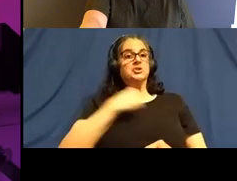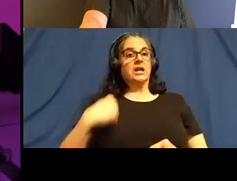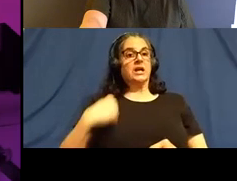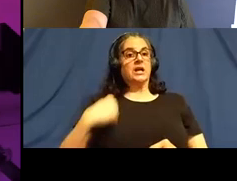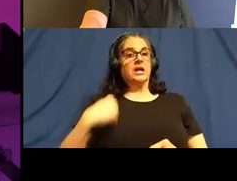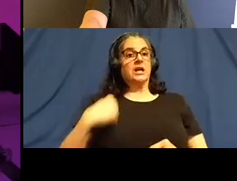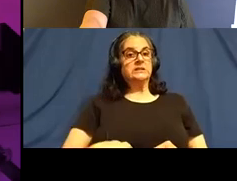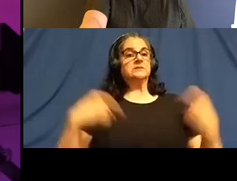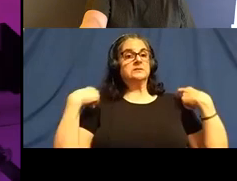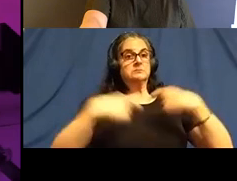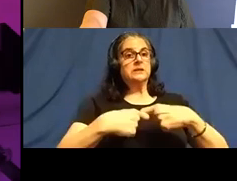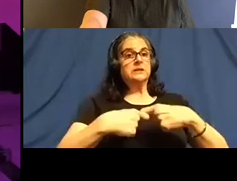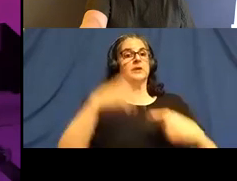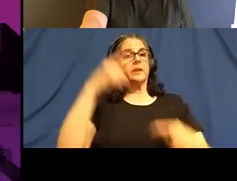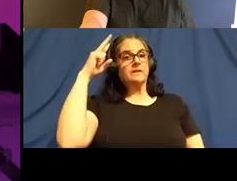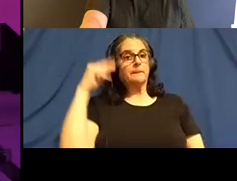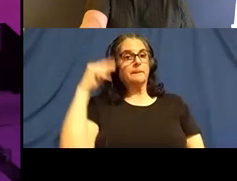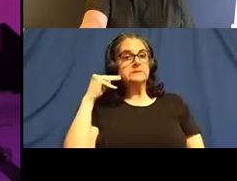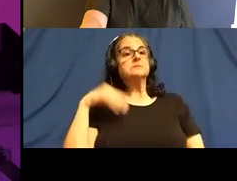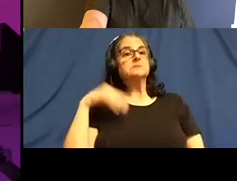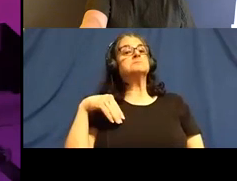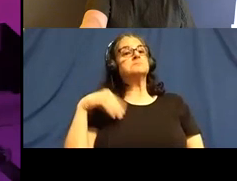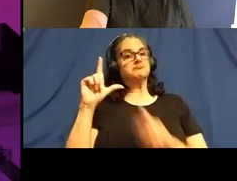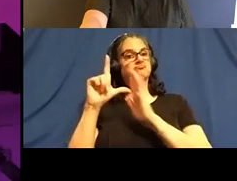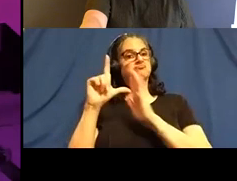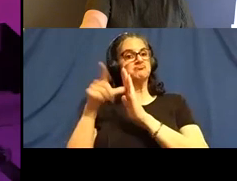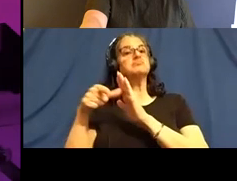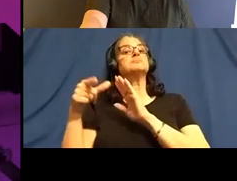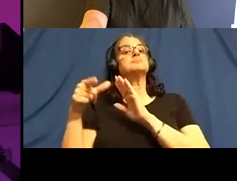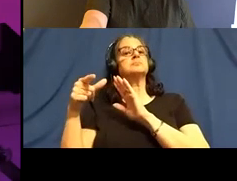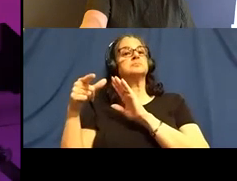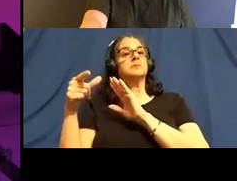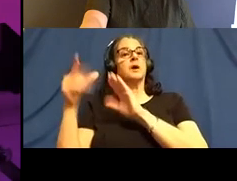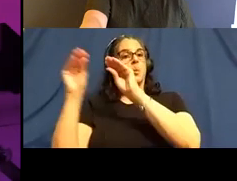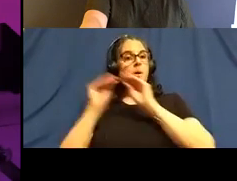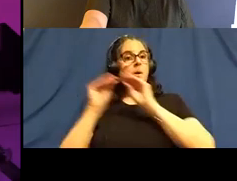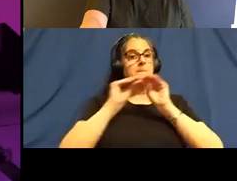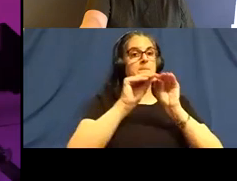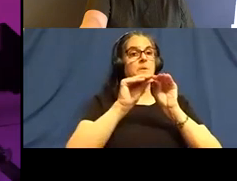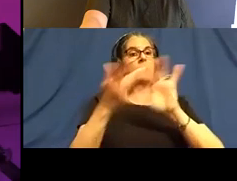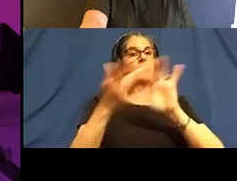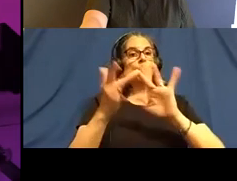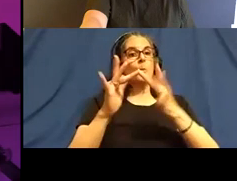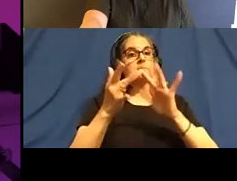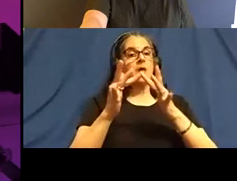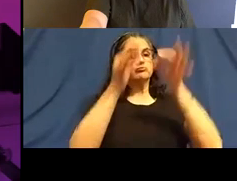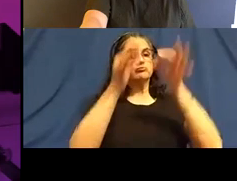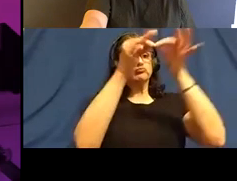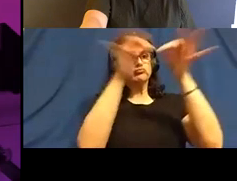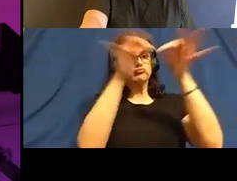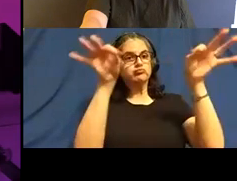provided and afterwards be posted on our website along with the English recording that we're doing.